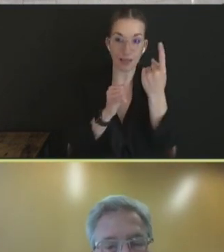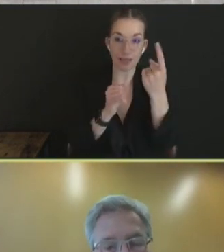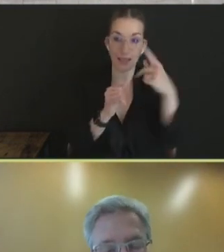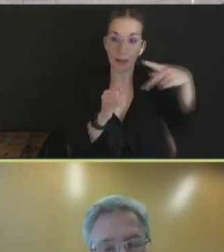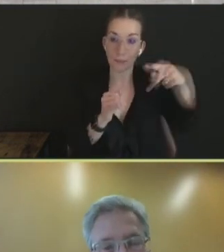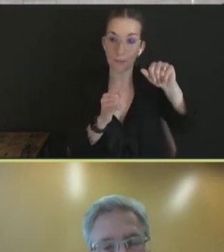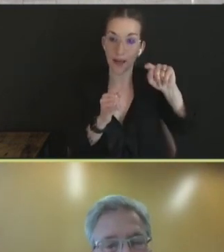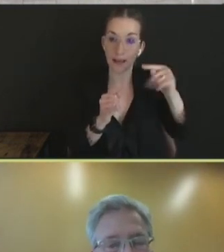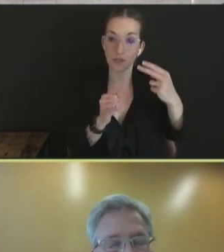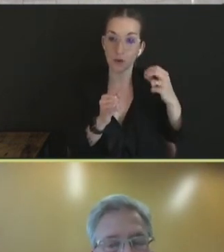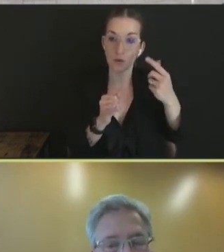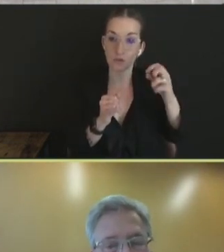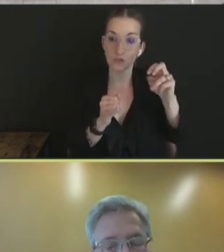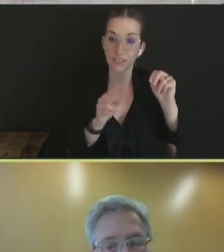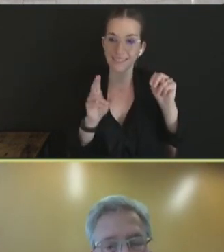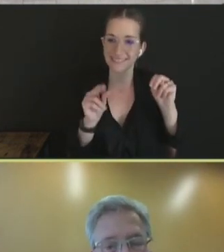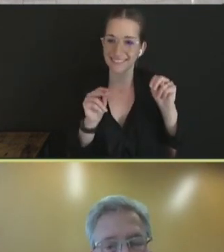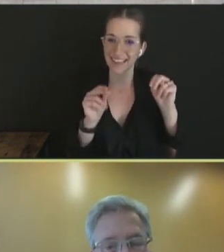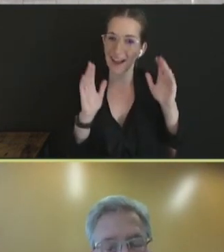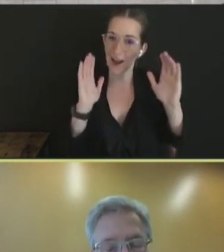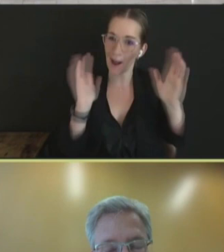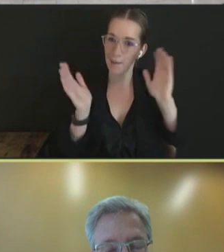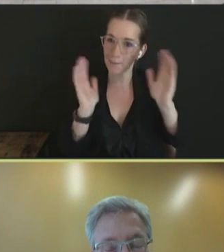the comparisons are done